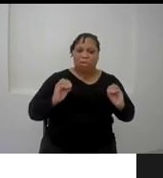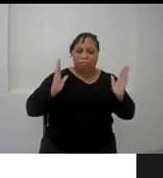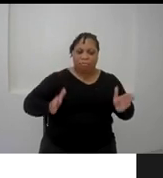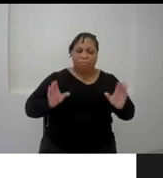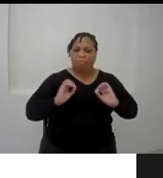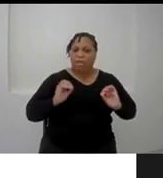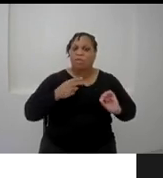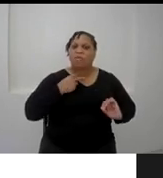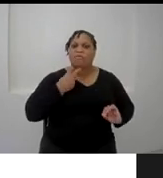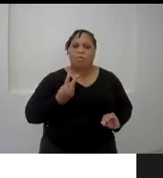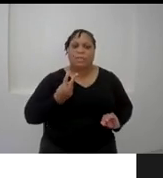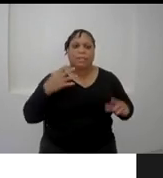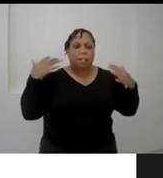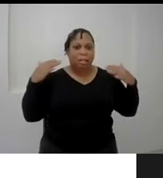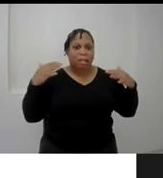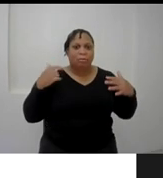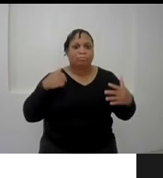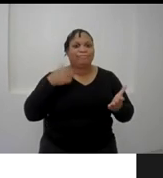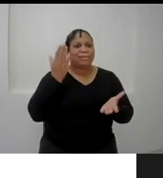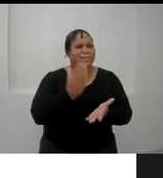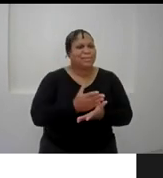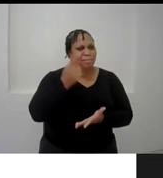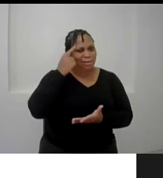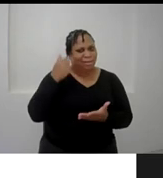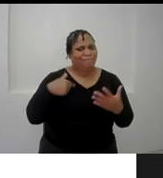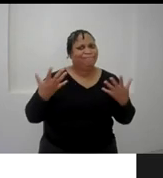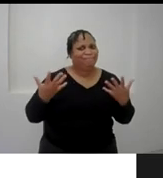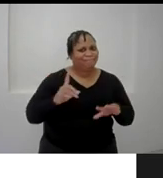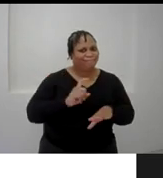will stop there. I think my time is up.